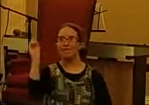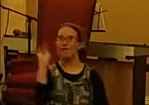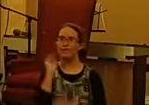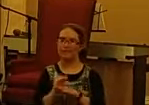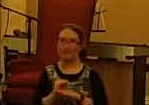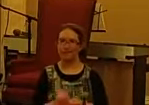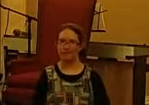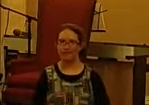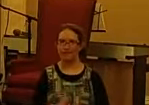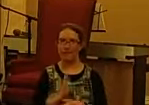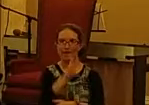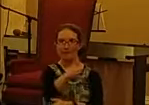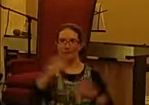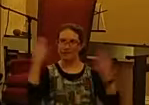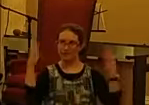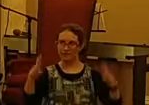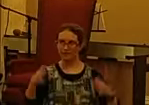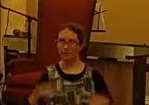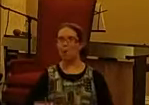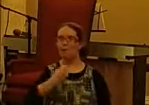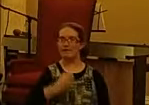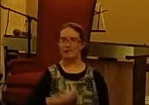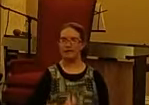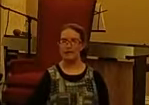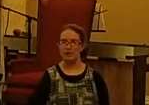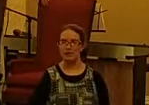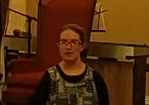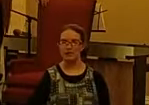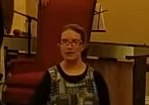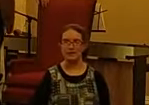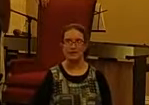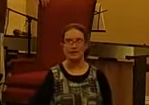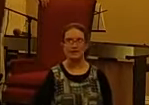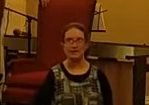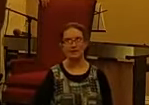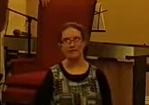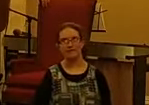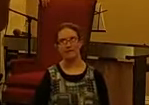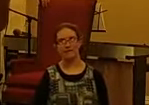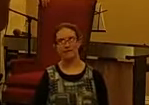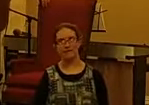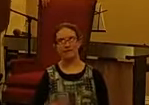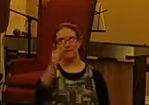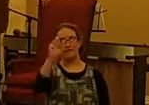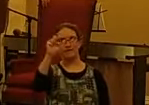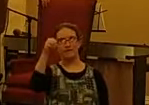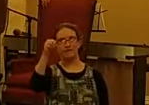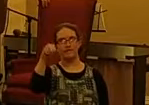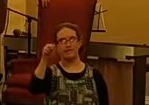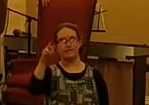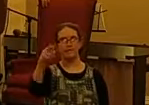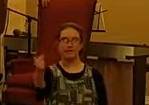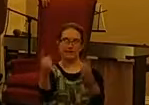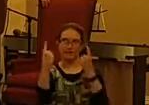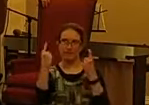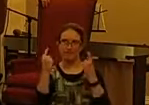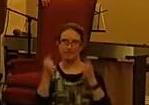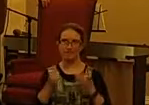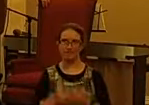he afterward was an hungered. Amen. And when the tempter came to him, he